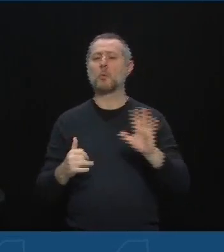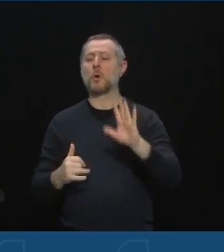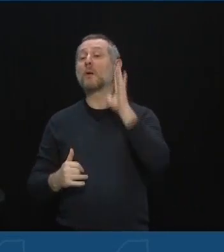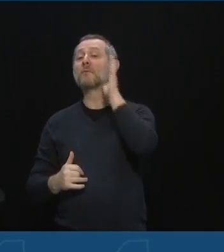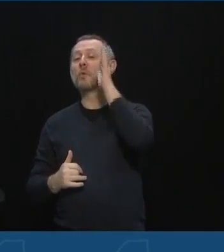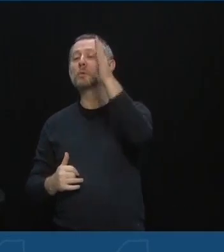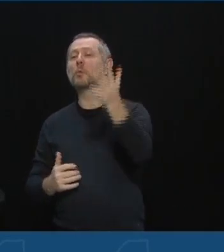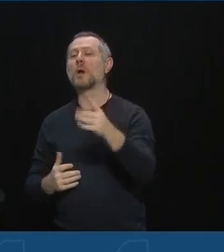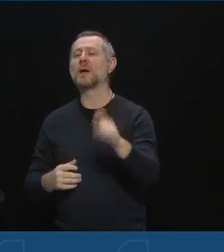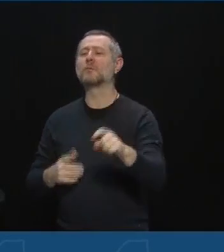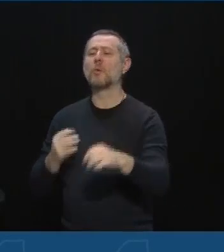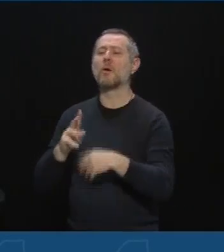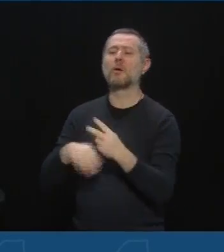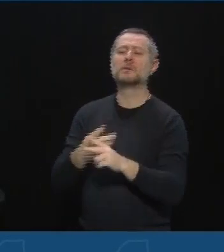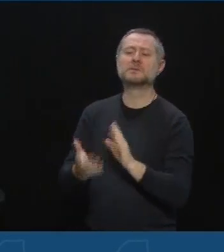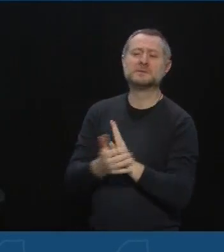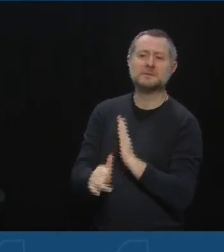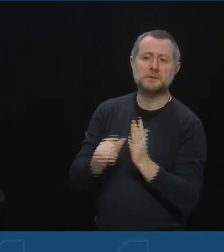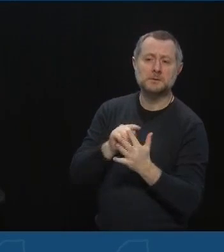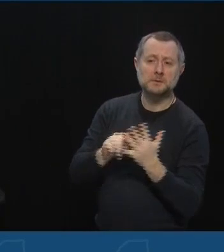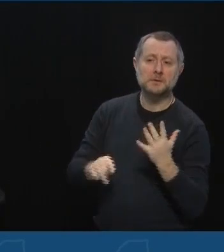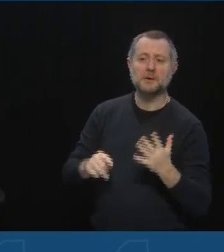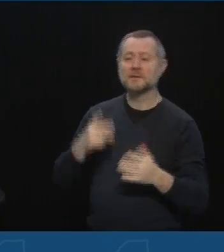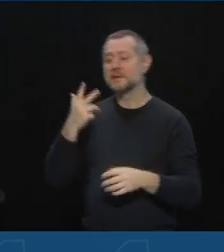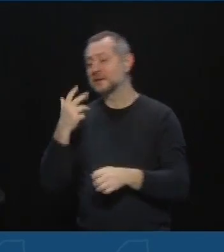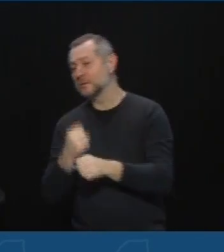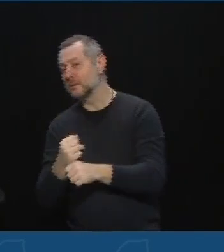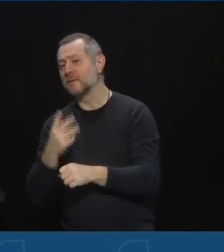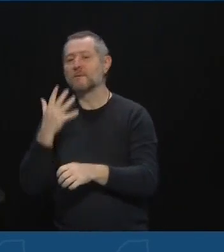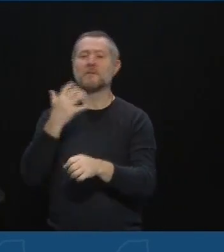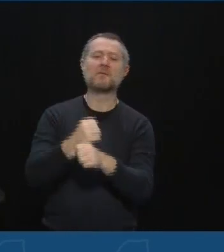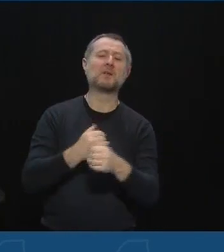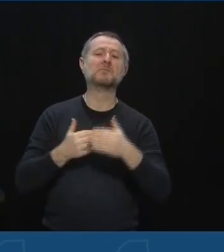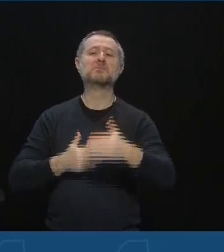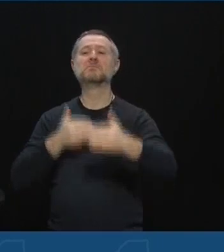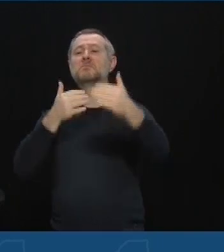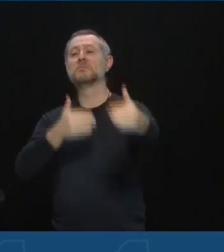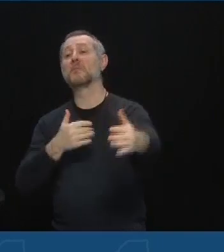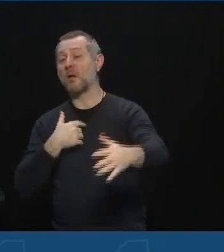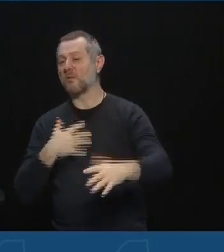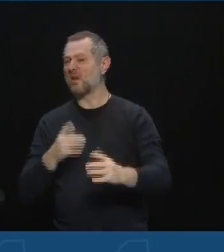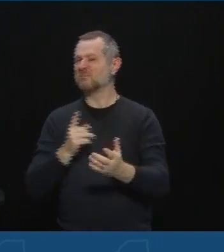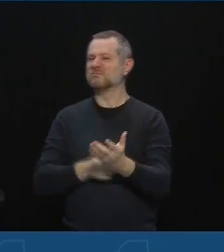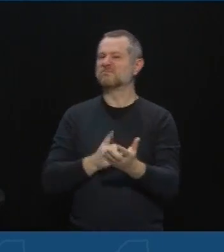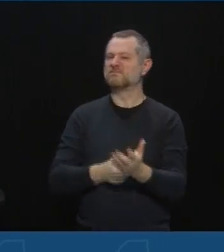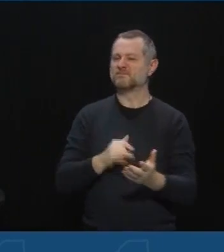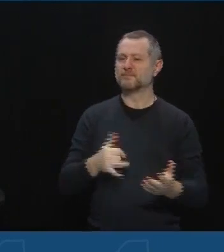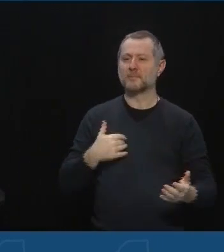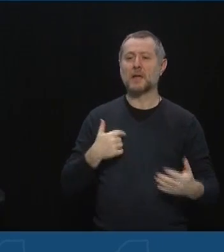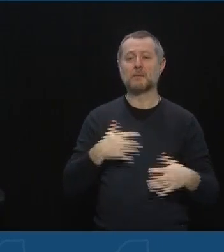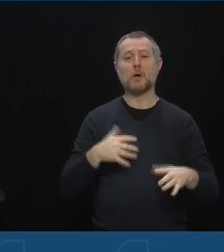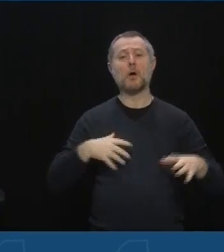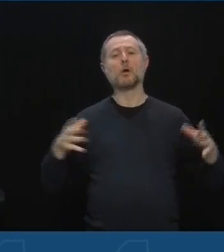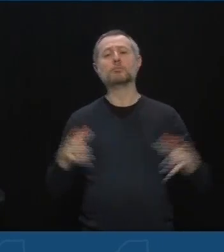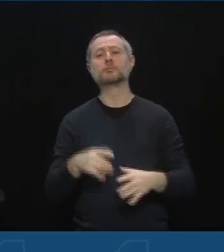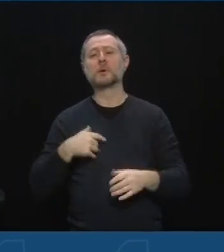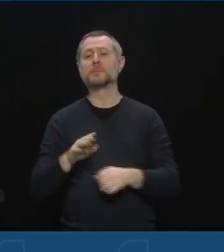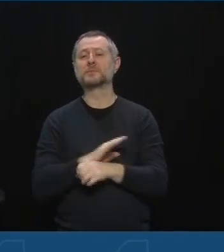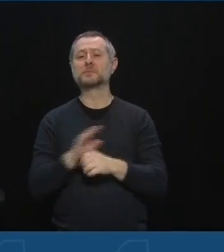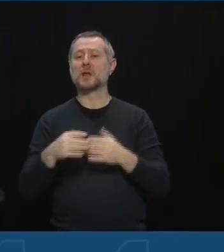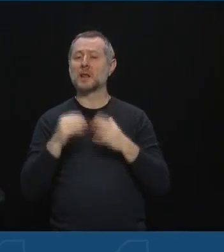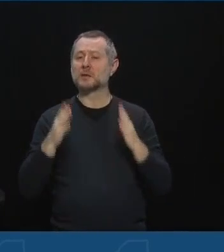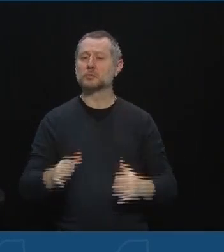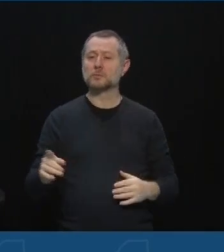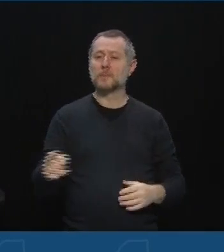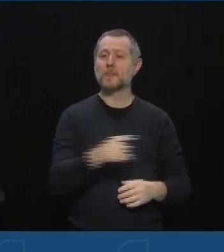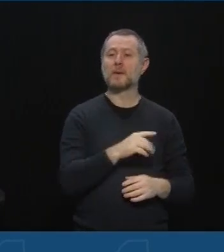need in the workforce 3 to 5 years down the road. That's always the conversation I have when I gathered here with business leaders and people from MCC